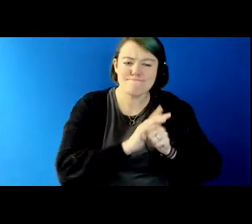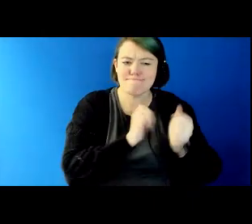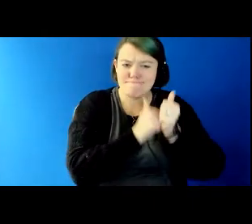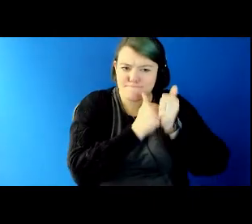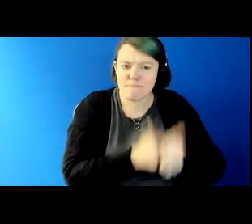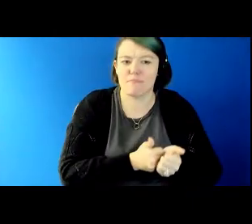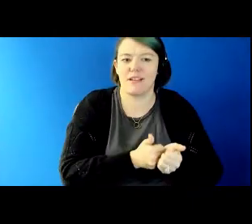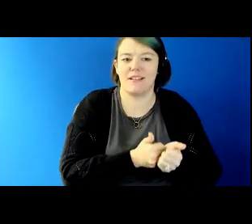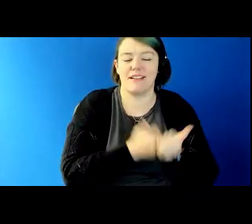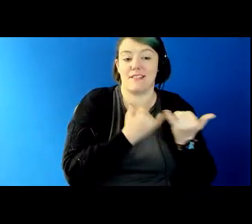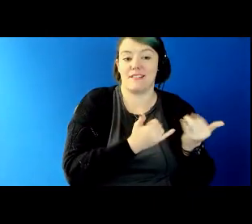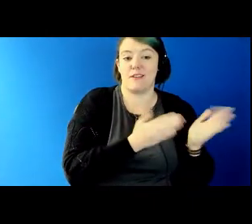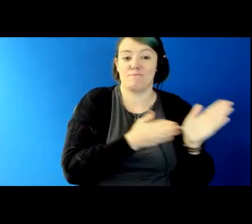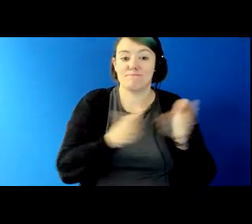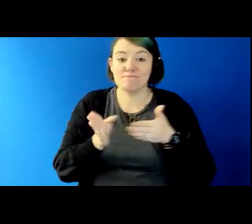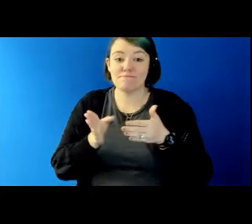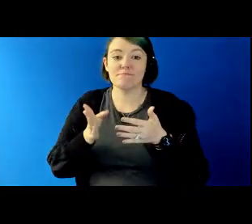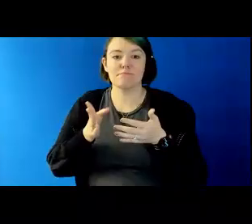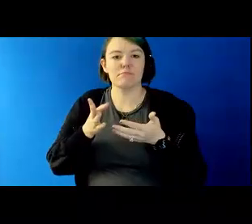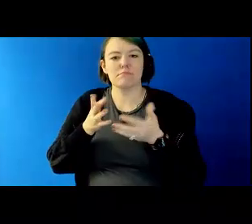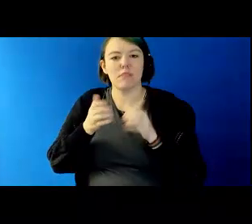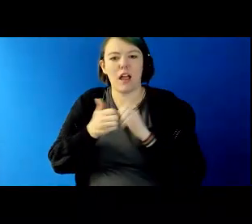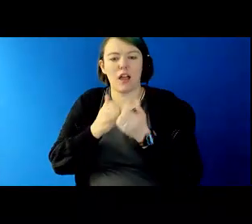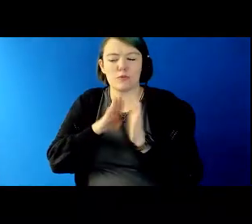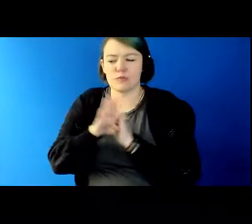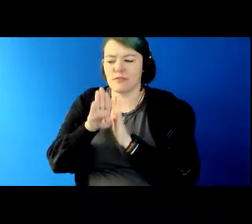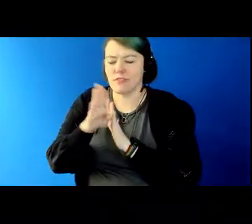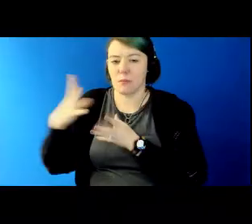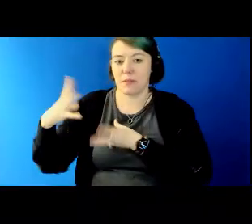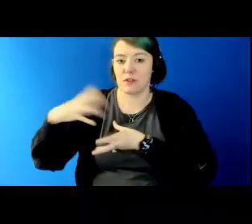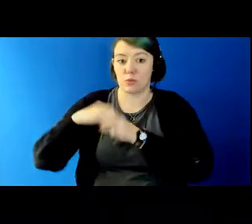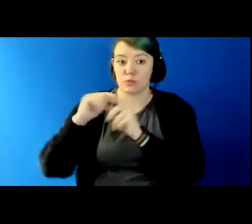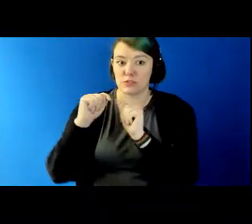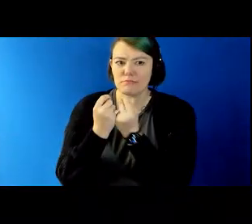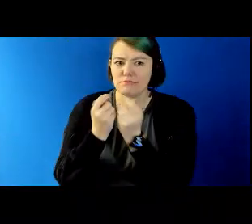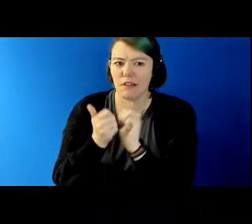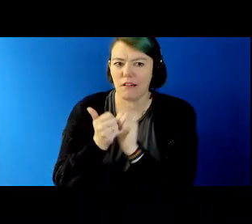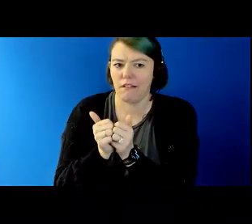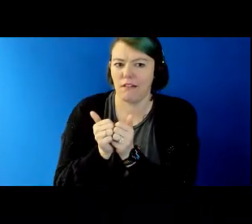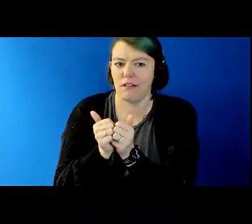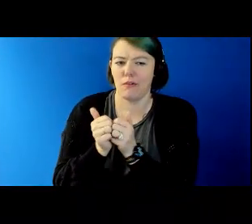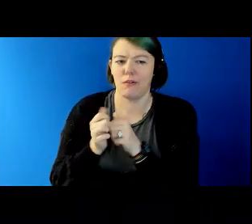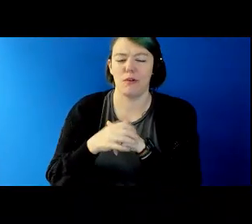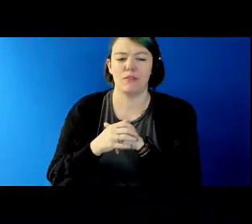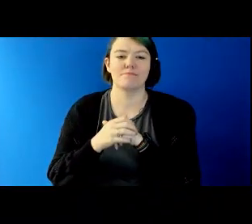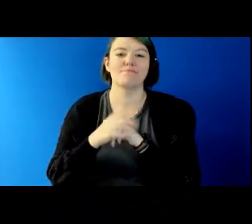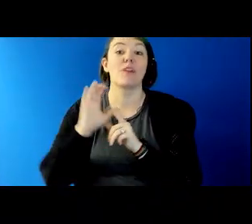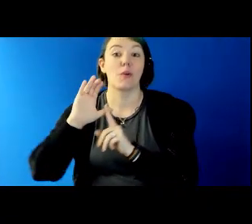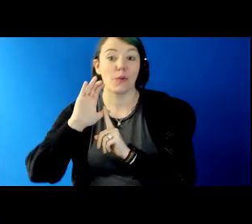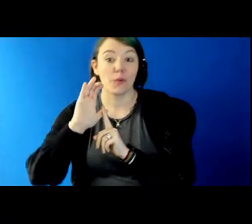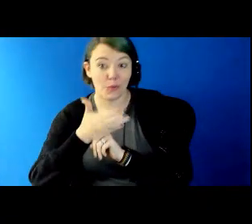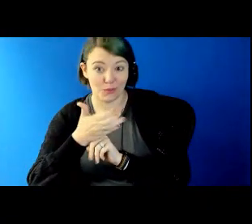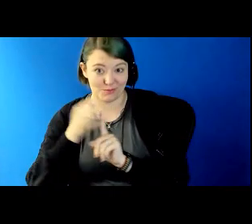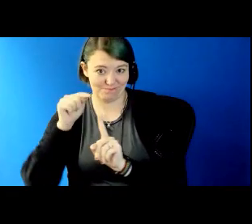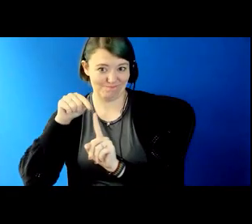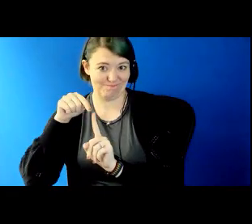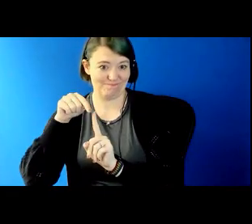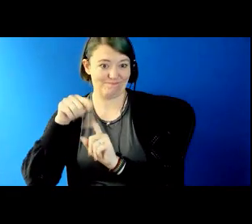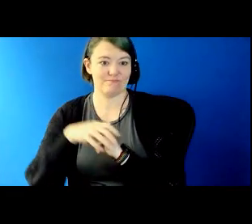inclusive teams. And again, it starts with culture. Employees need to feel that they are entering a workplace where they